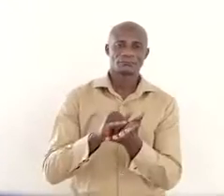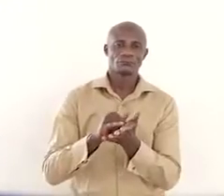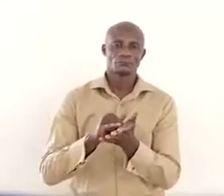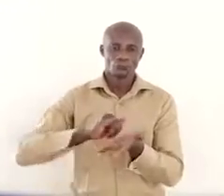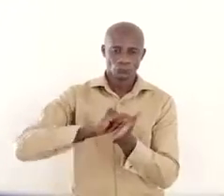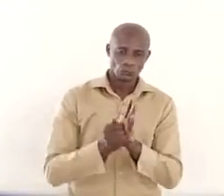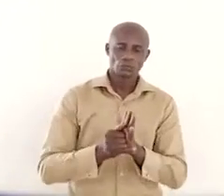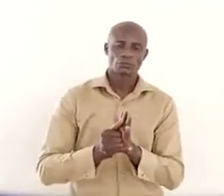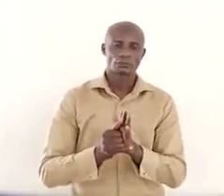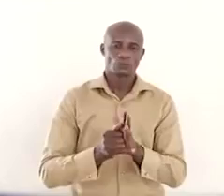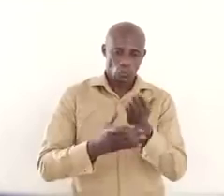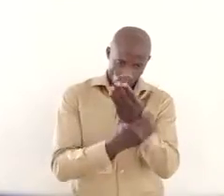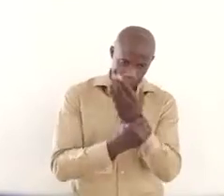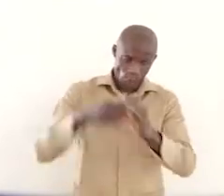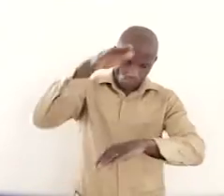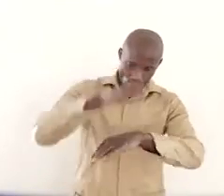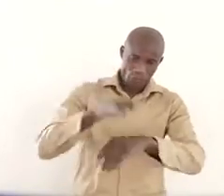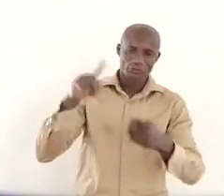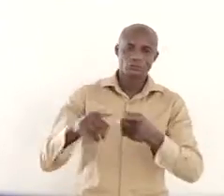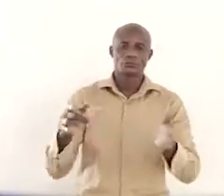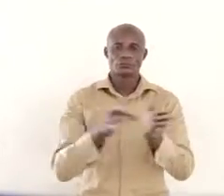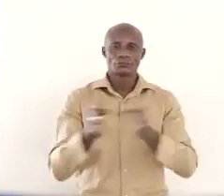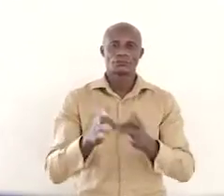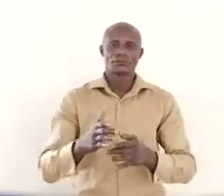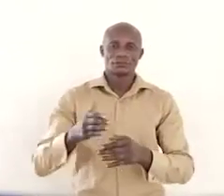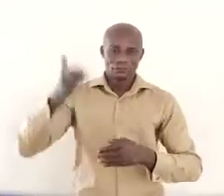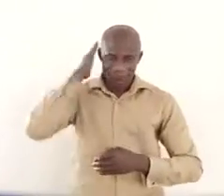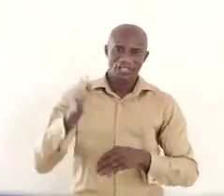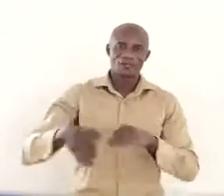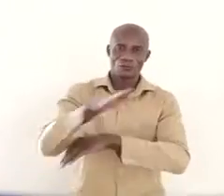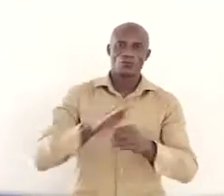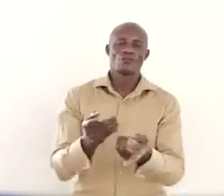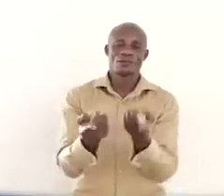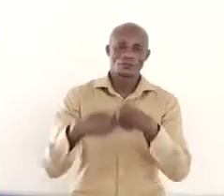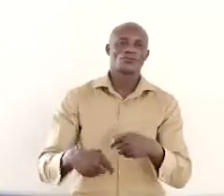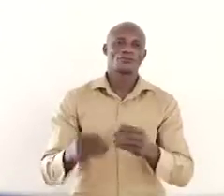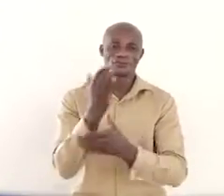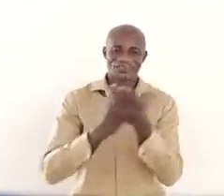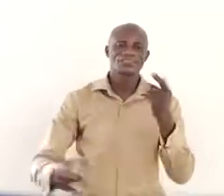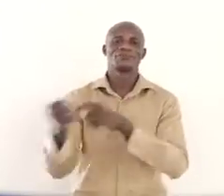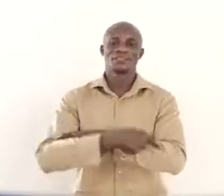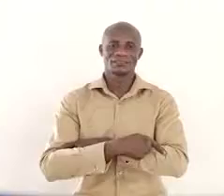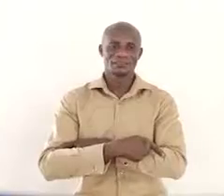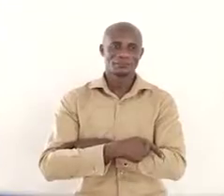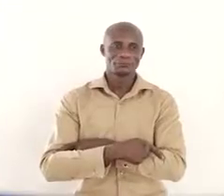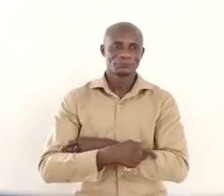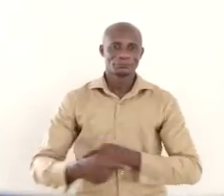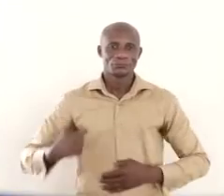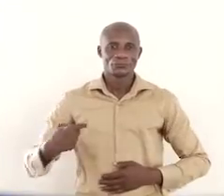And that those who hold on to Jesus shall overcome. We